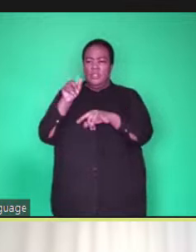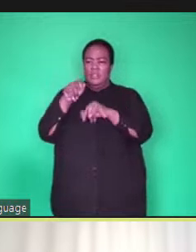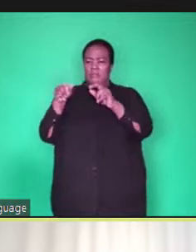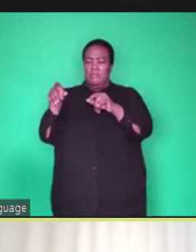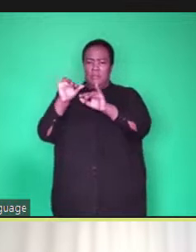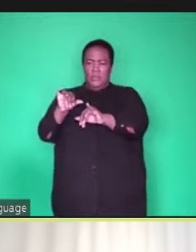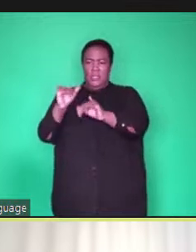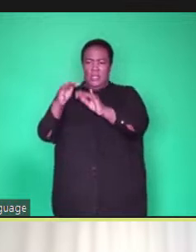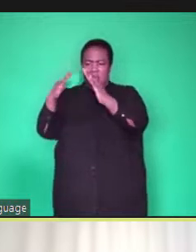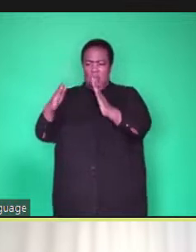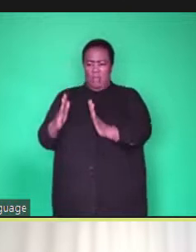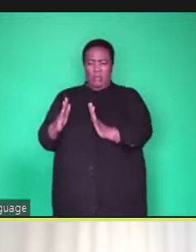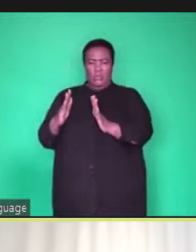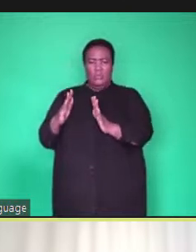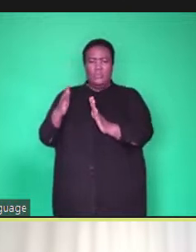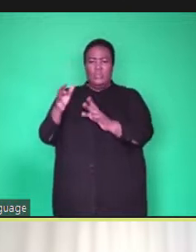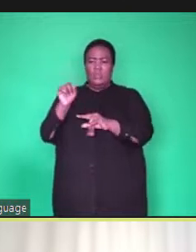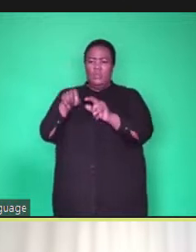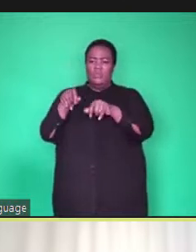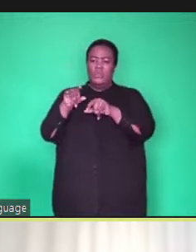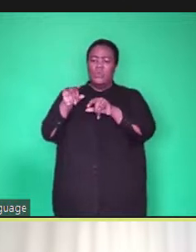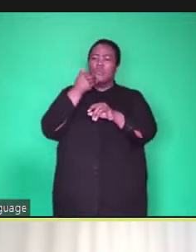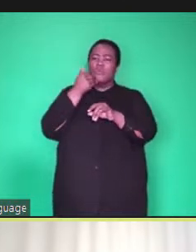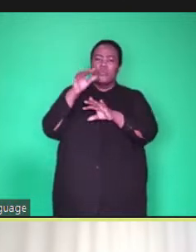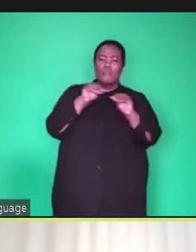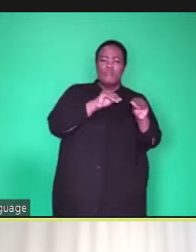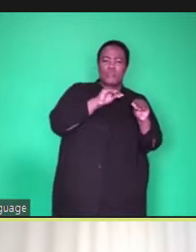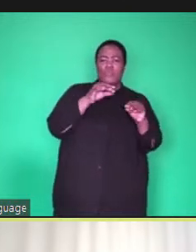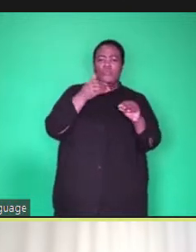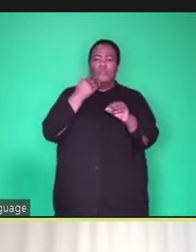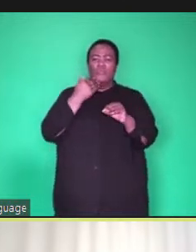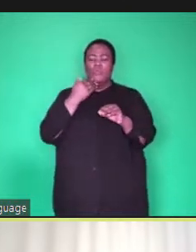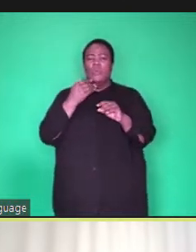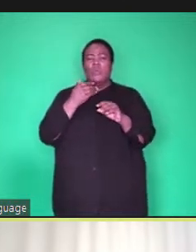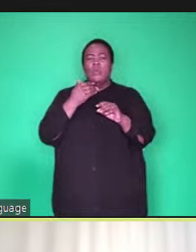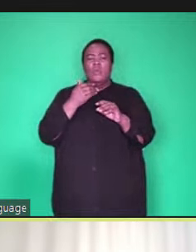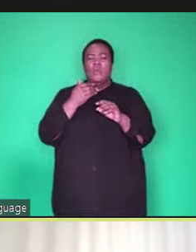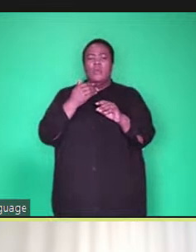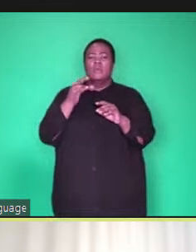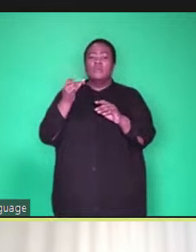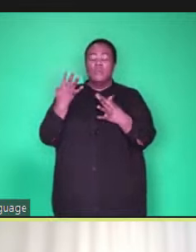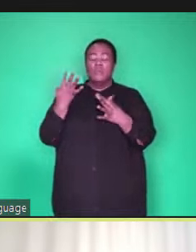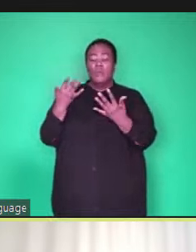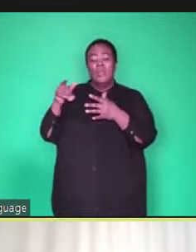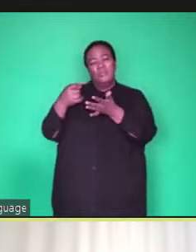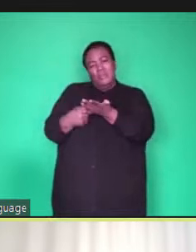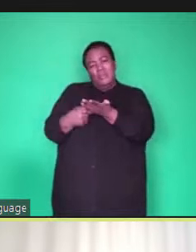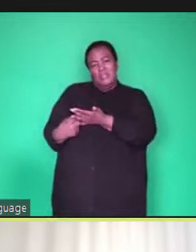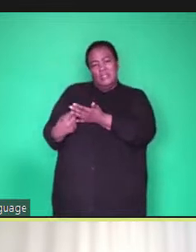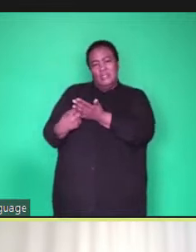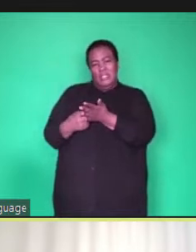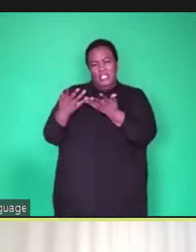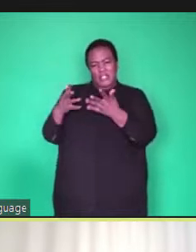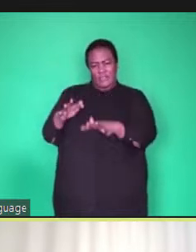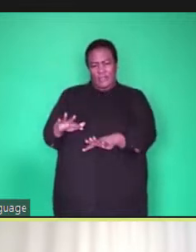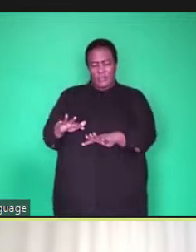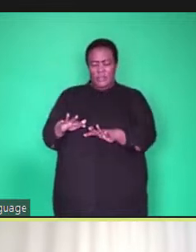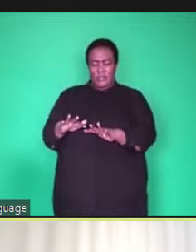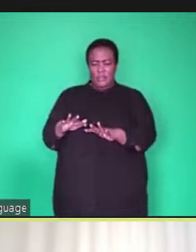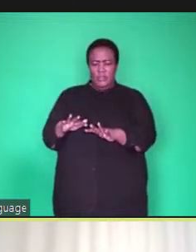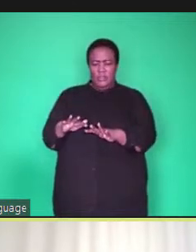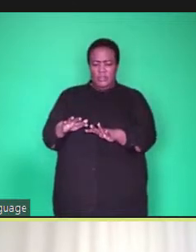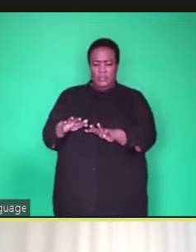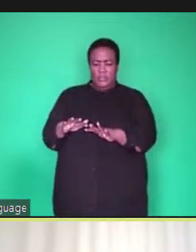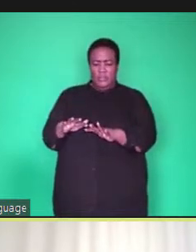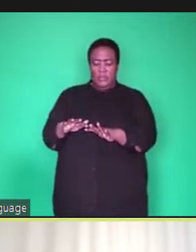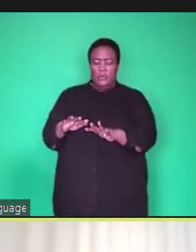It also uses both broad and narrow definitions of the household, and these have been discussed. The narrow definition is similar to what